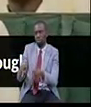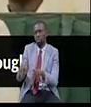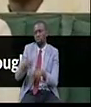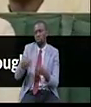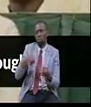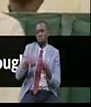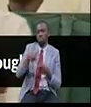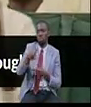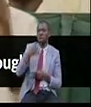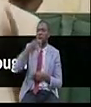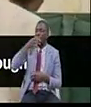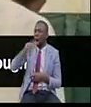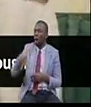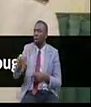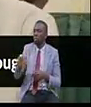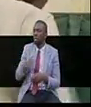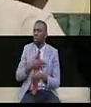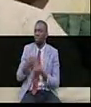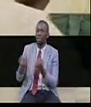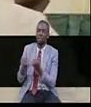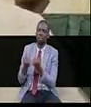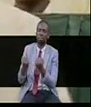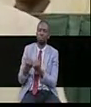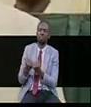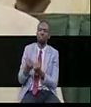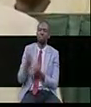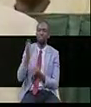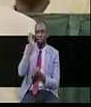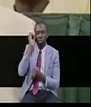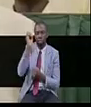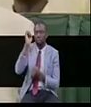and fought, you saw it